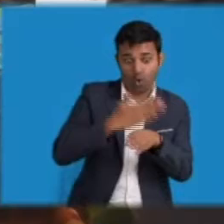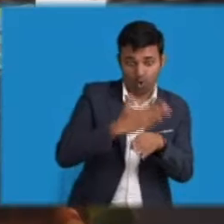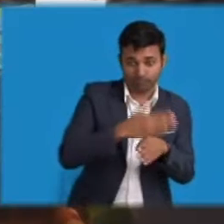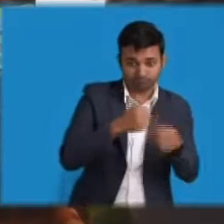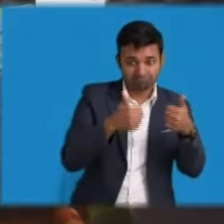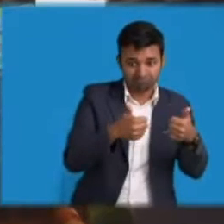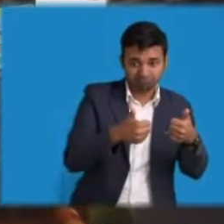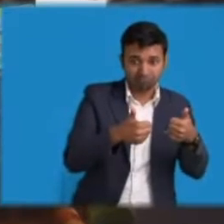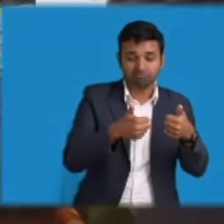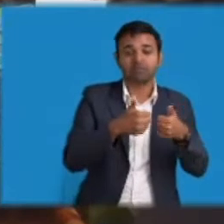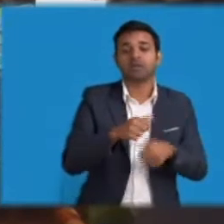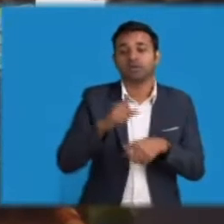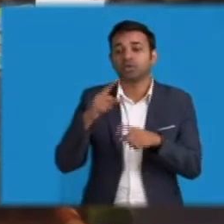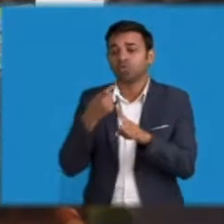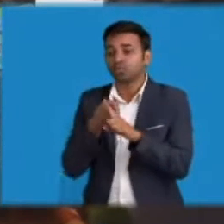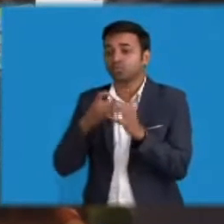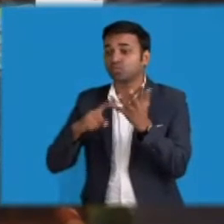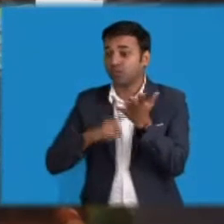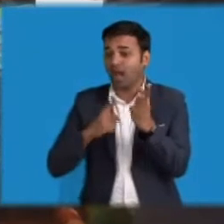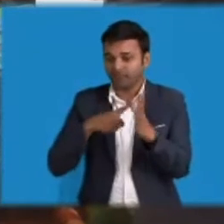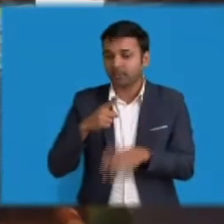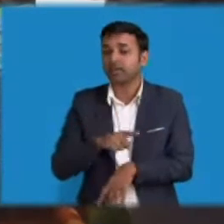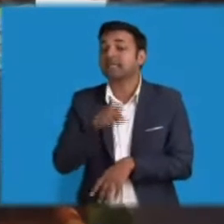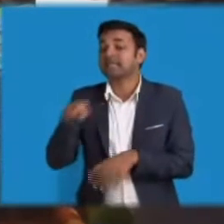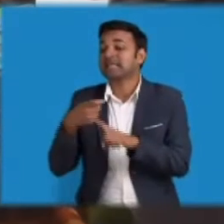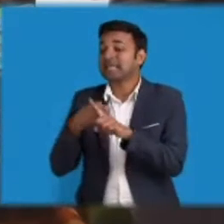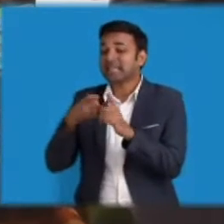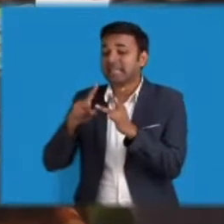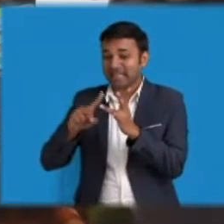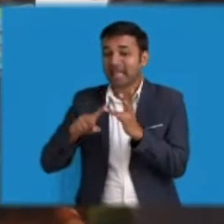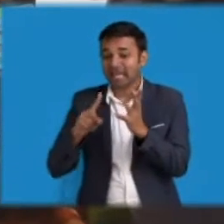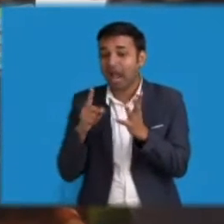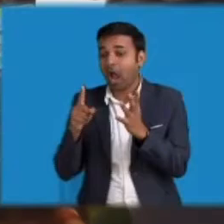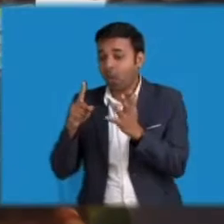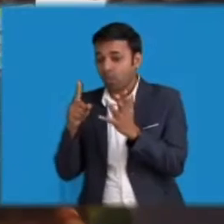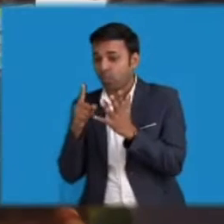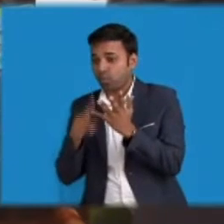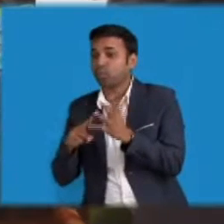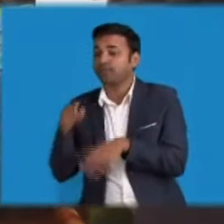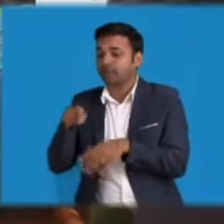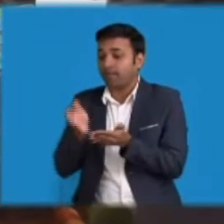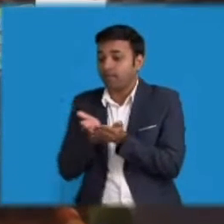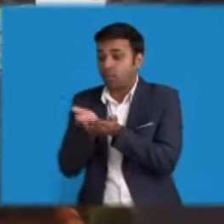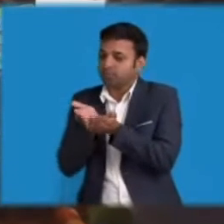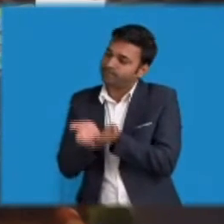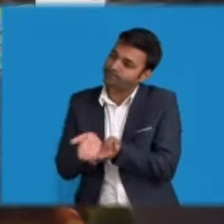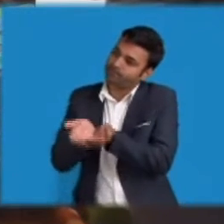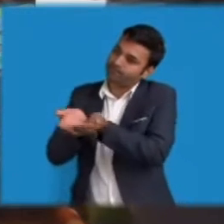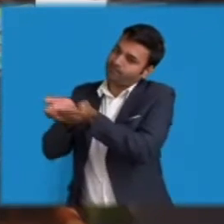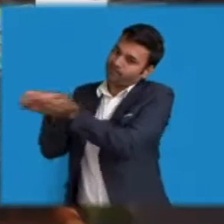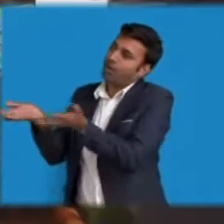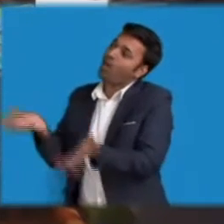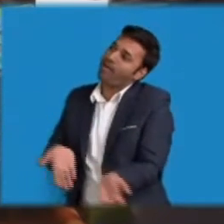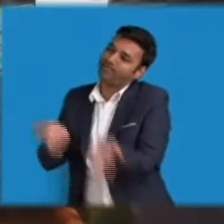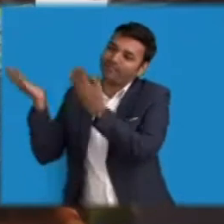Kula. RFNS Kikau is being sea lifted to Australia on the 27th of April